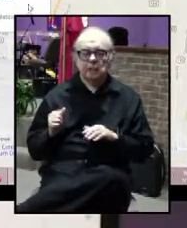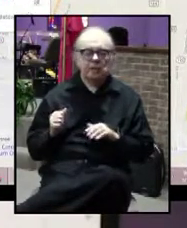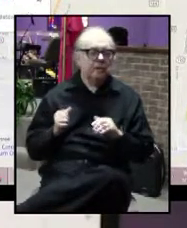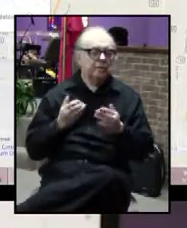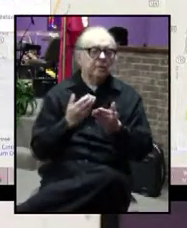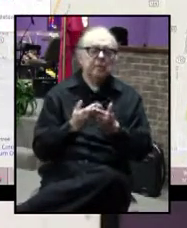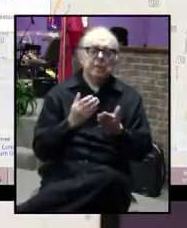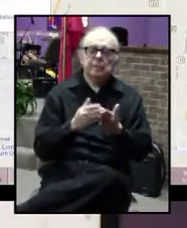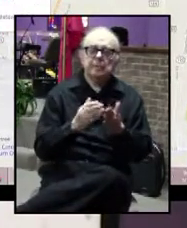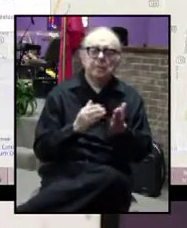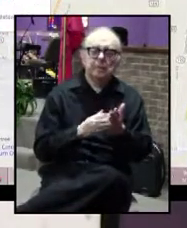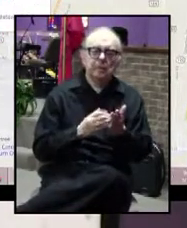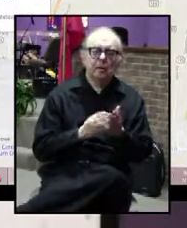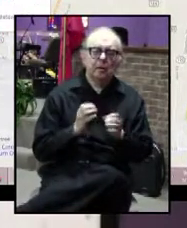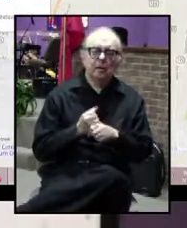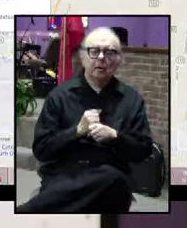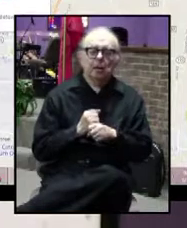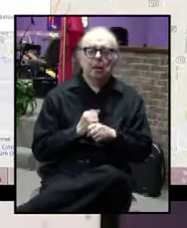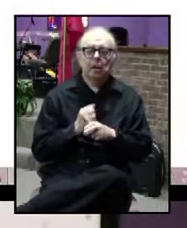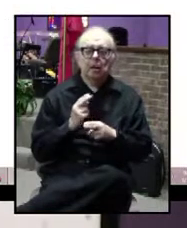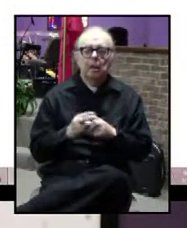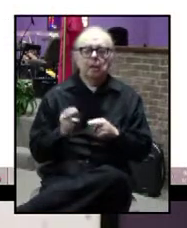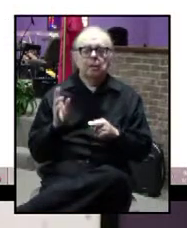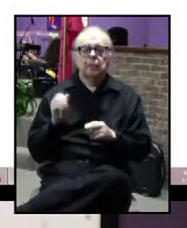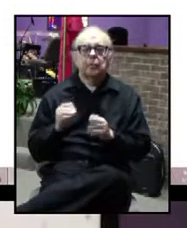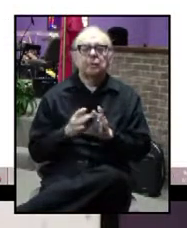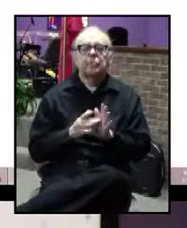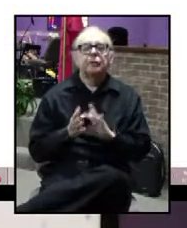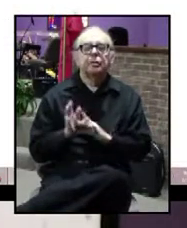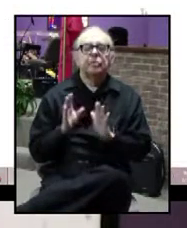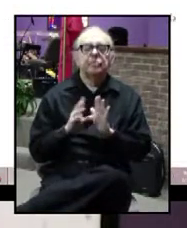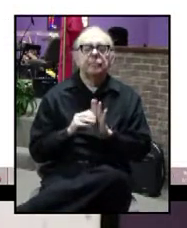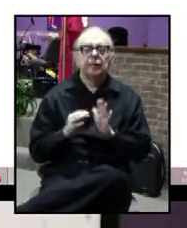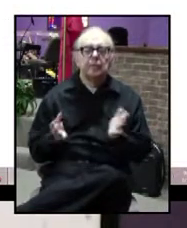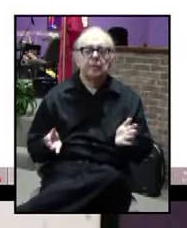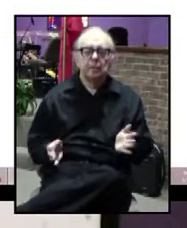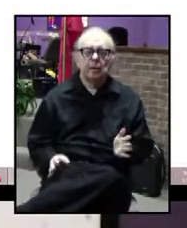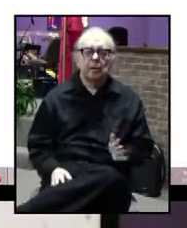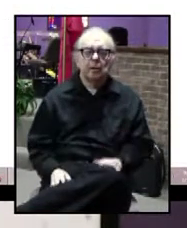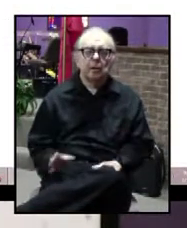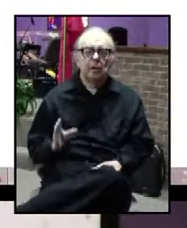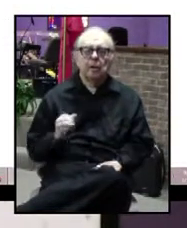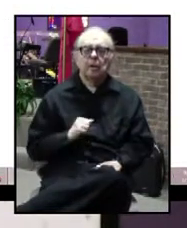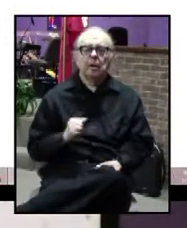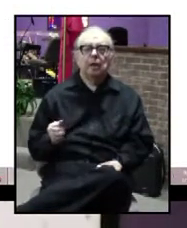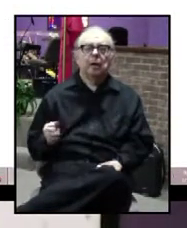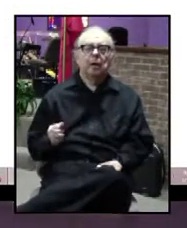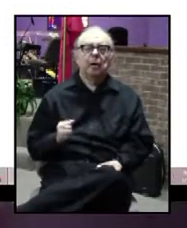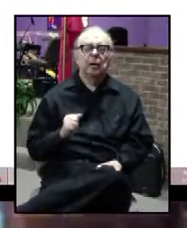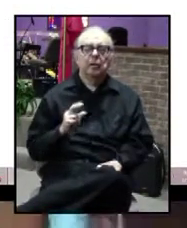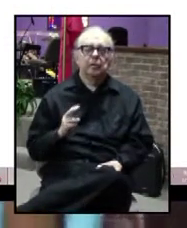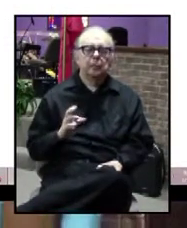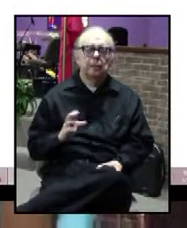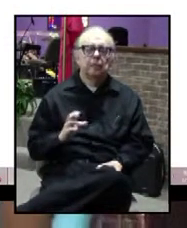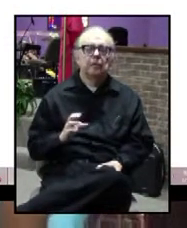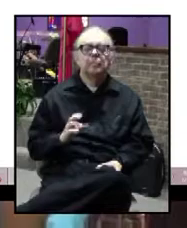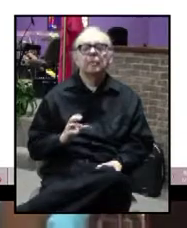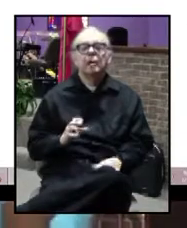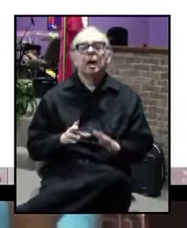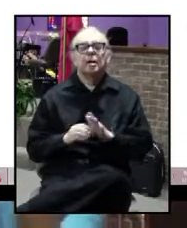that he had, and he created what was called the Jesus film. I've got 200 copies of the Jesus film